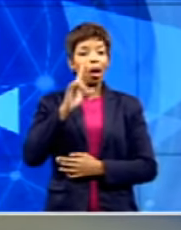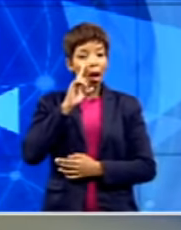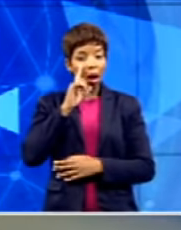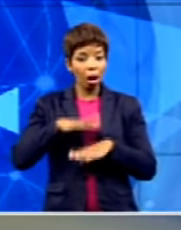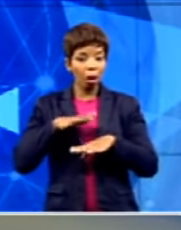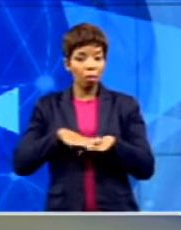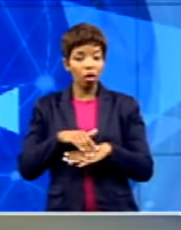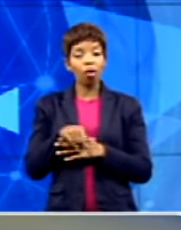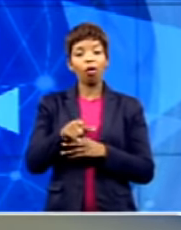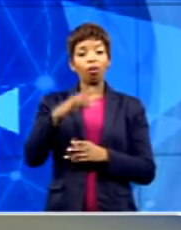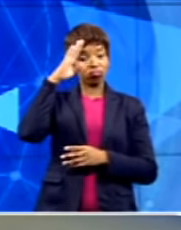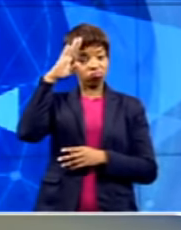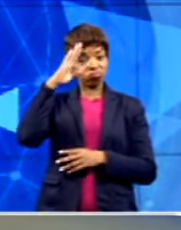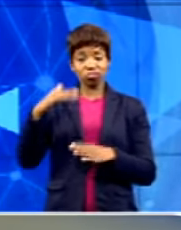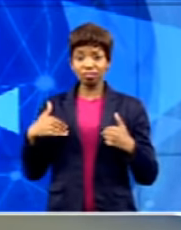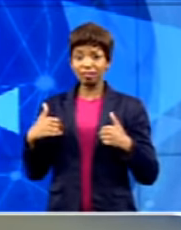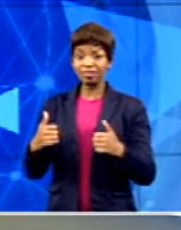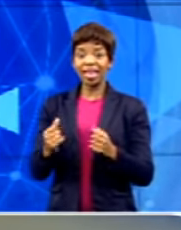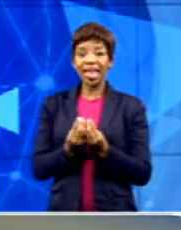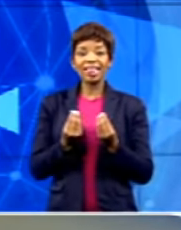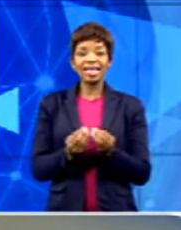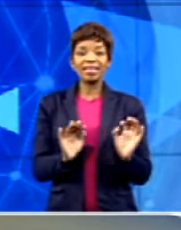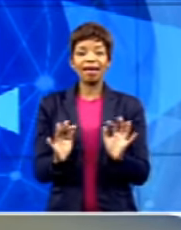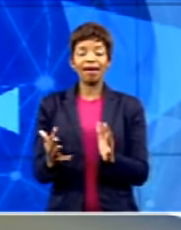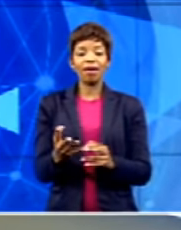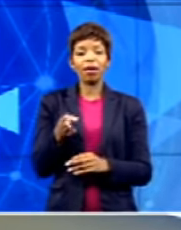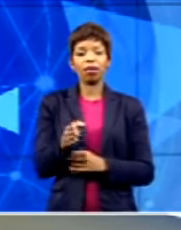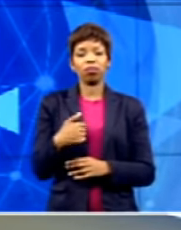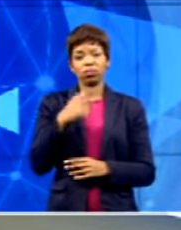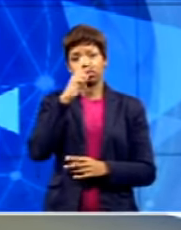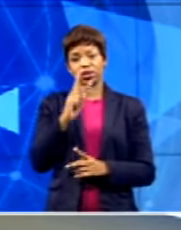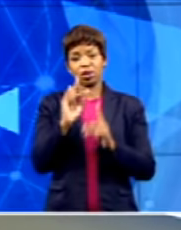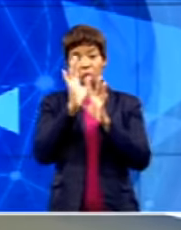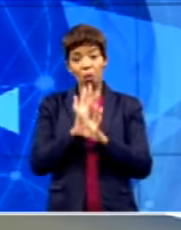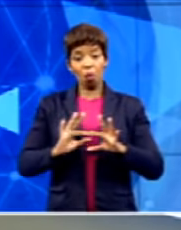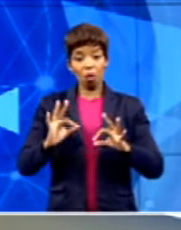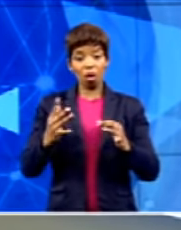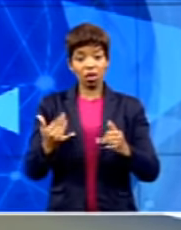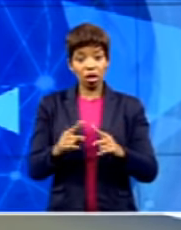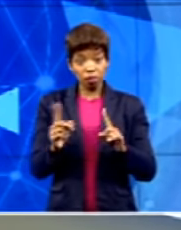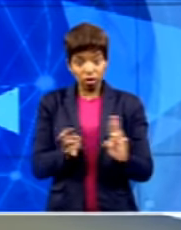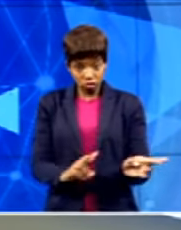Thabiso, good to see you. How are things going? I know it's early hours, so it must be a bit quiet right now, but are they ready to go?